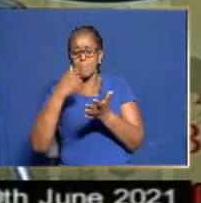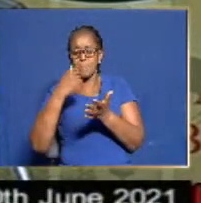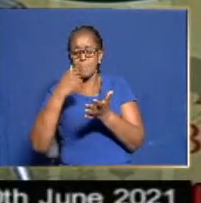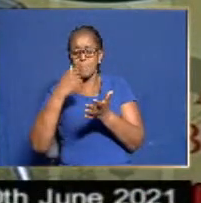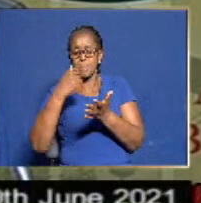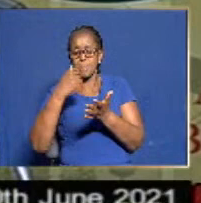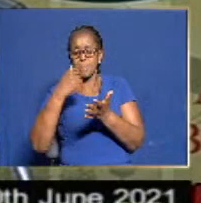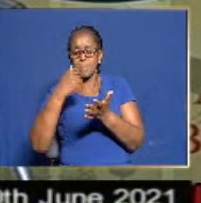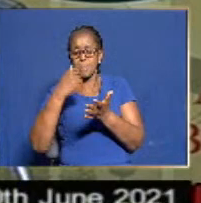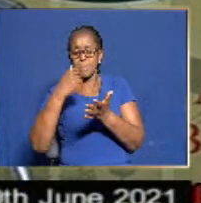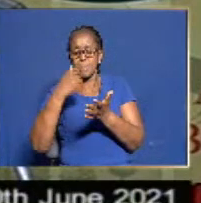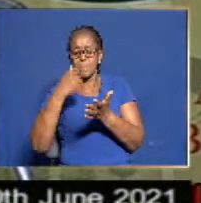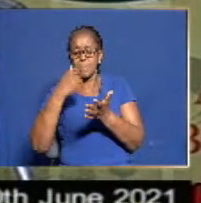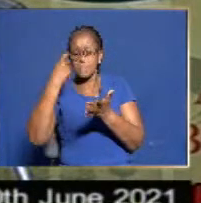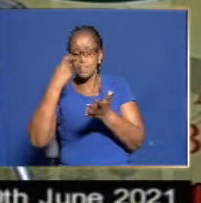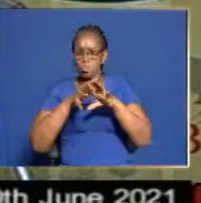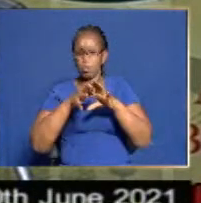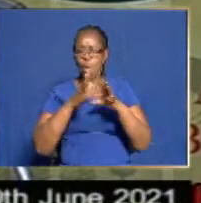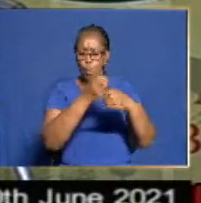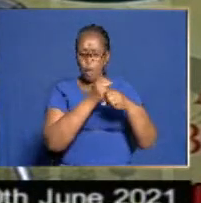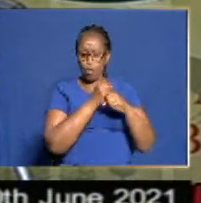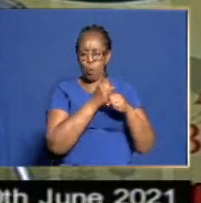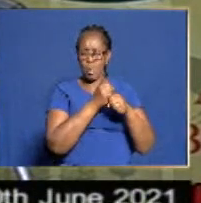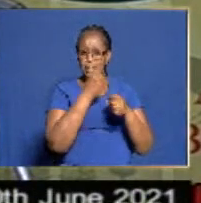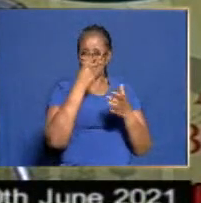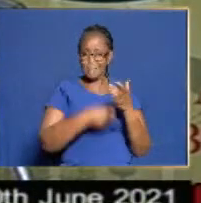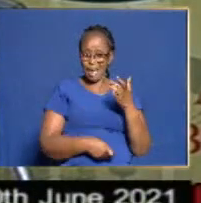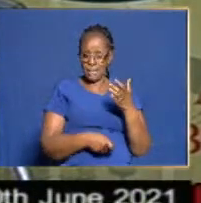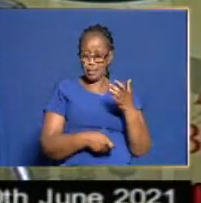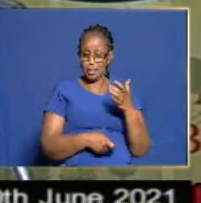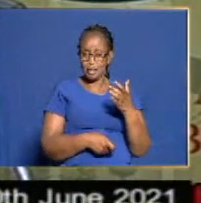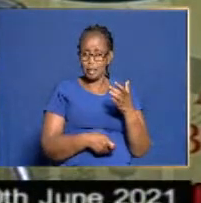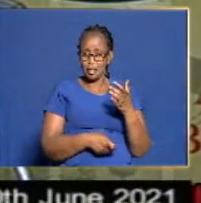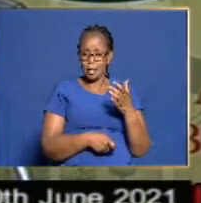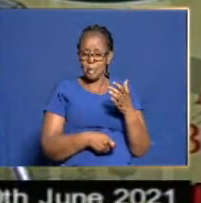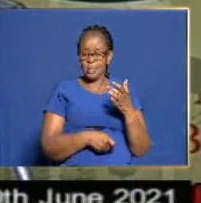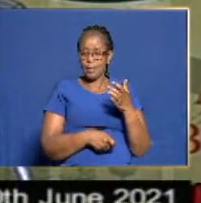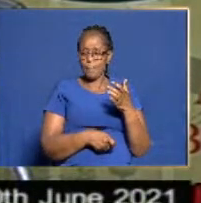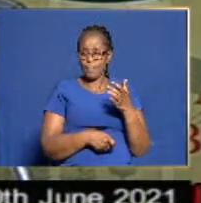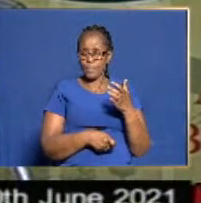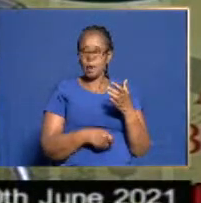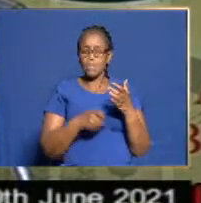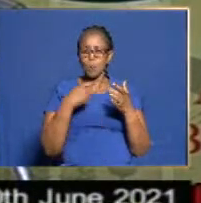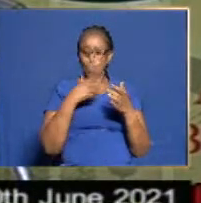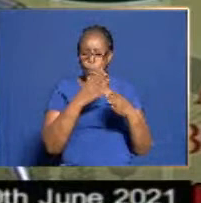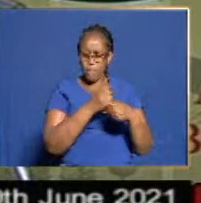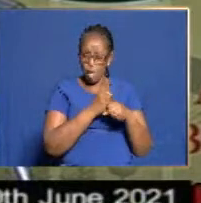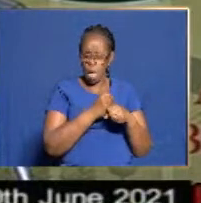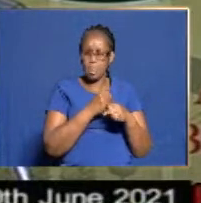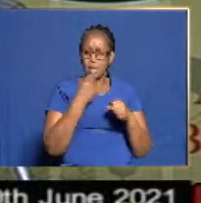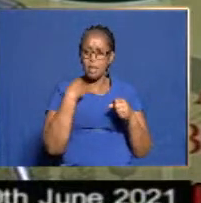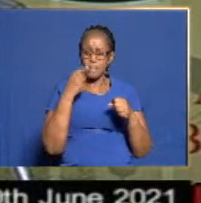align the rate of withholding tax on service fees in the extractive industry with that withheld in respect of management and professional